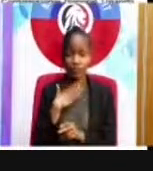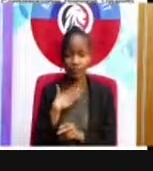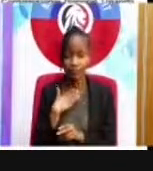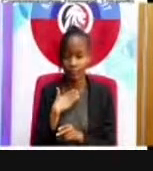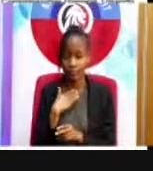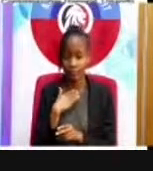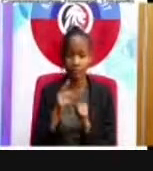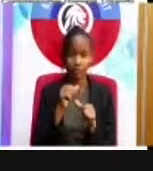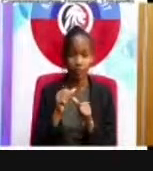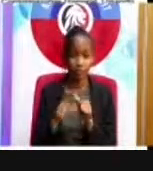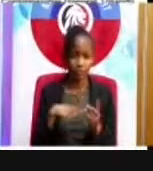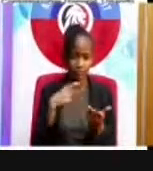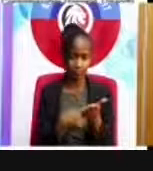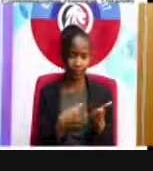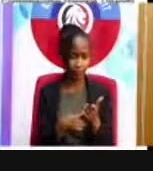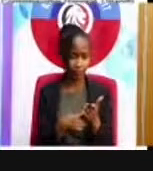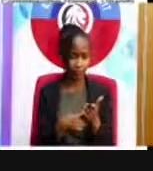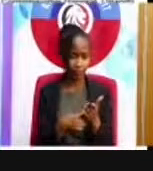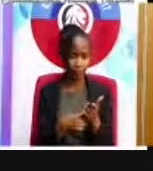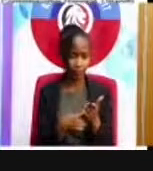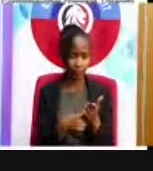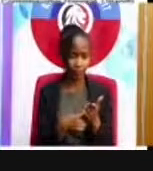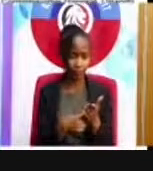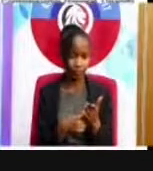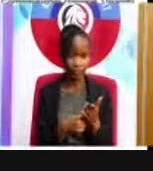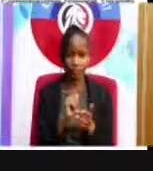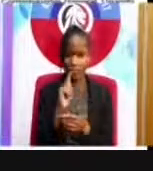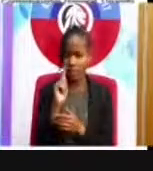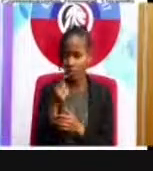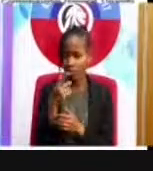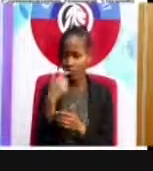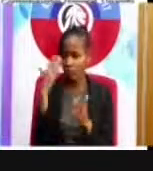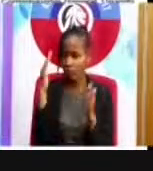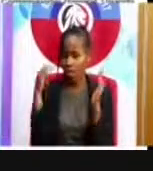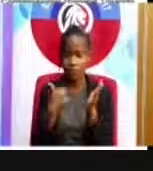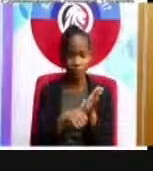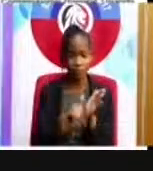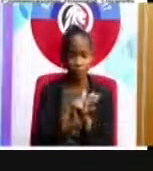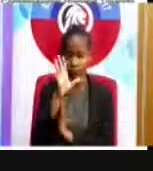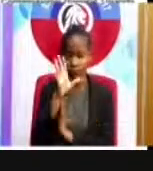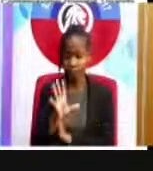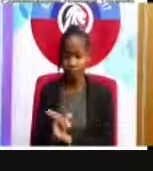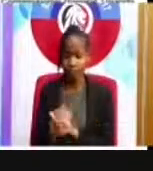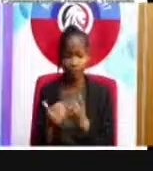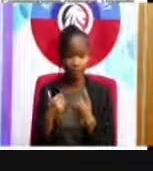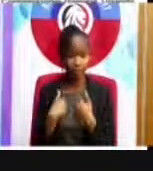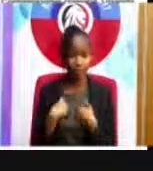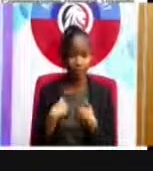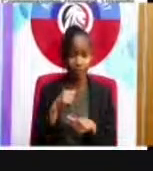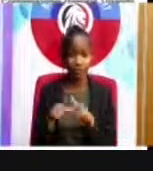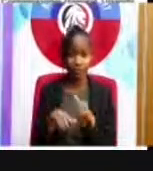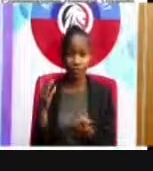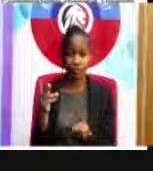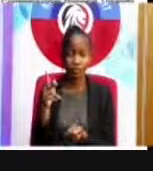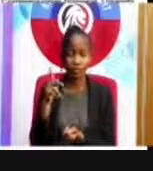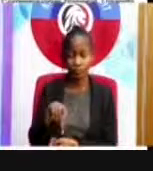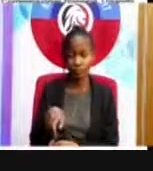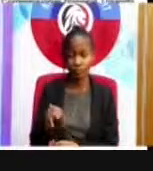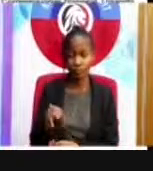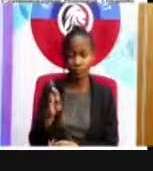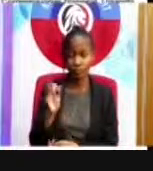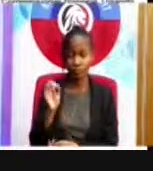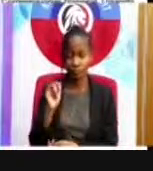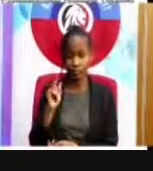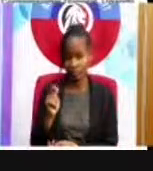treaties. One of the big problems that Africa has is something called profit shifting and base erosion,